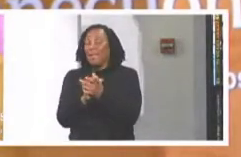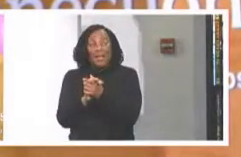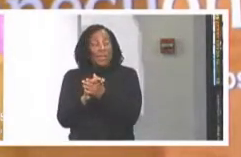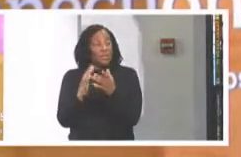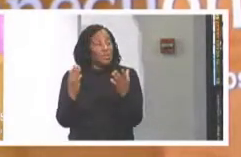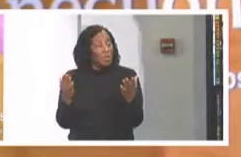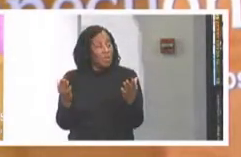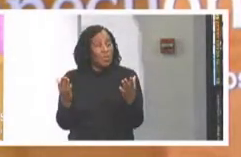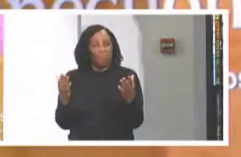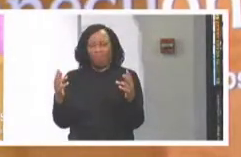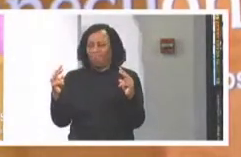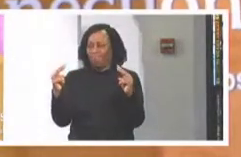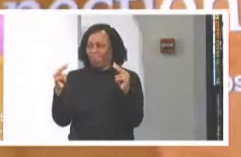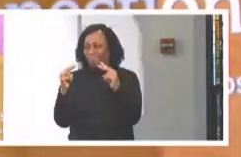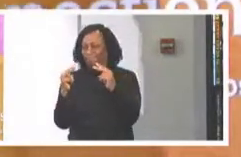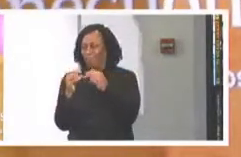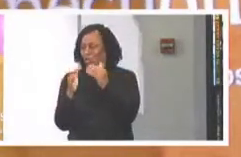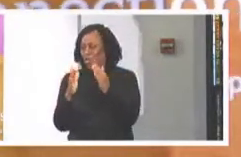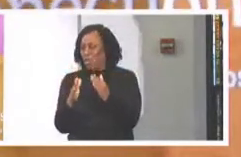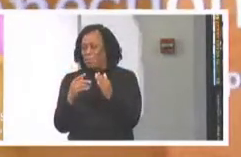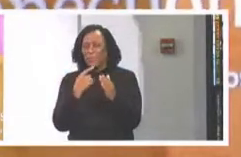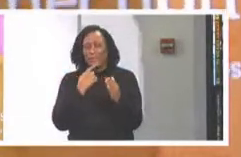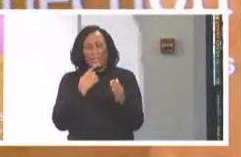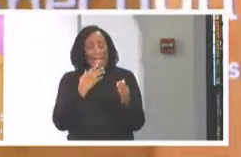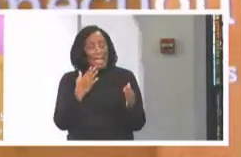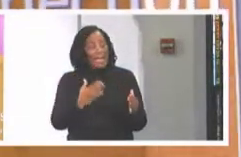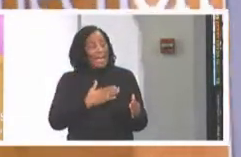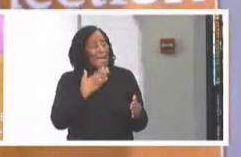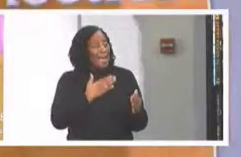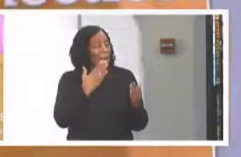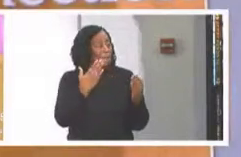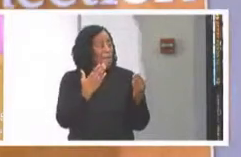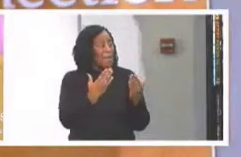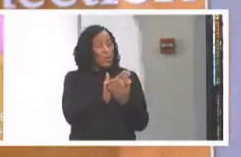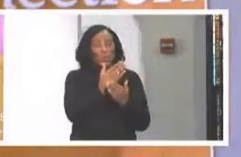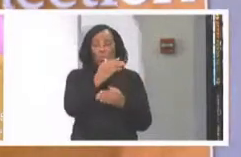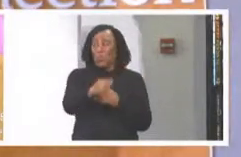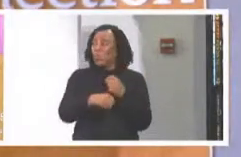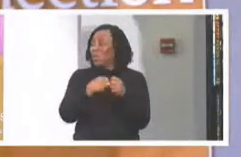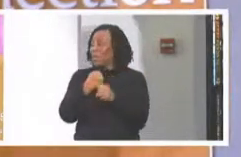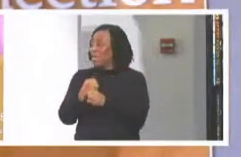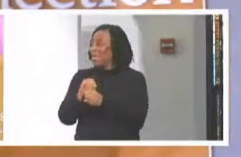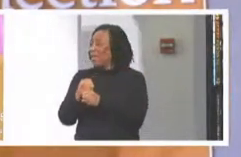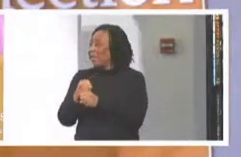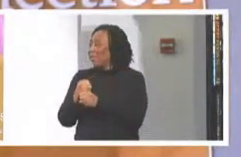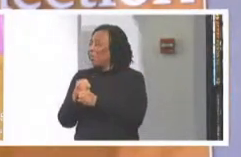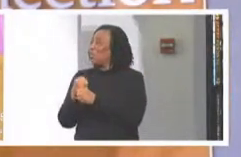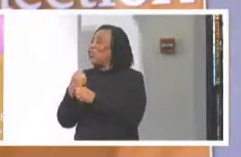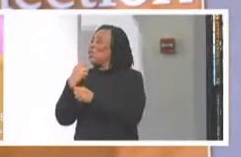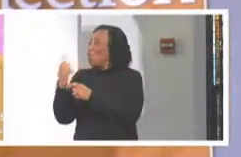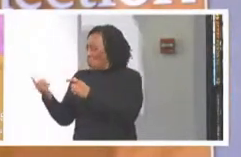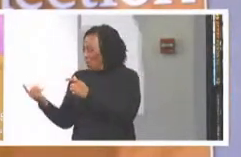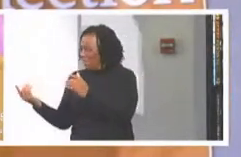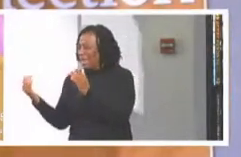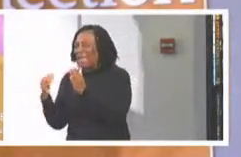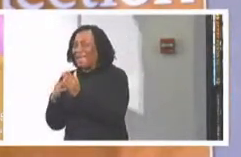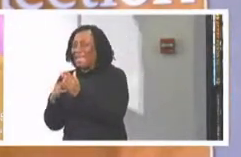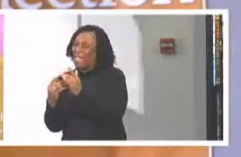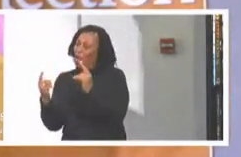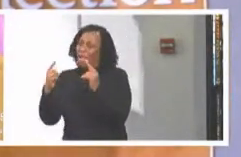favor. Look at your neighbor and say, Happy New Year. You can still say it. You can say it to the end of January. Happy New